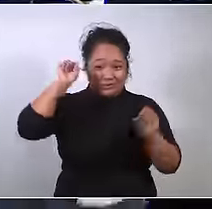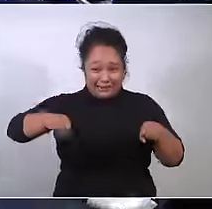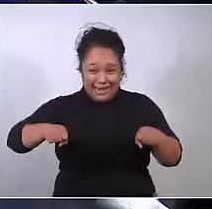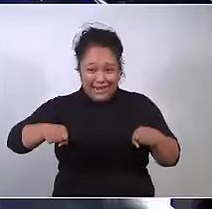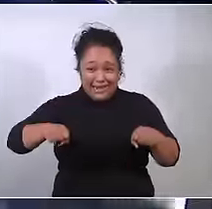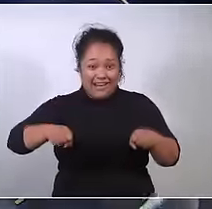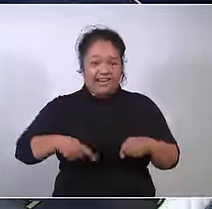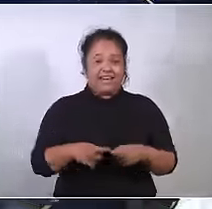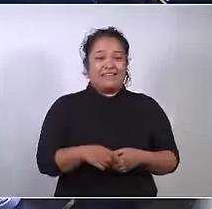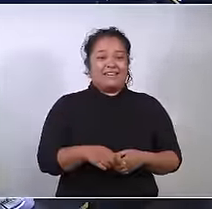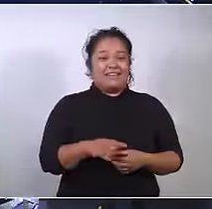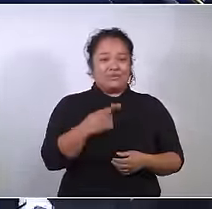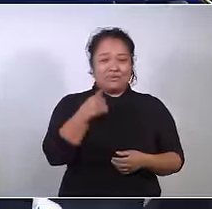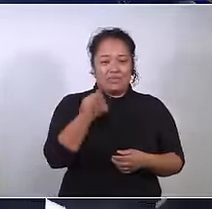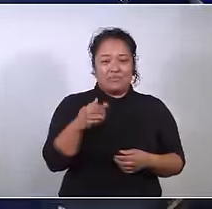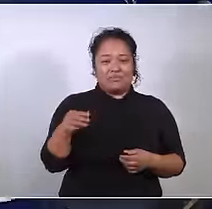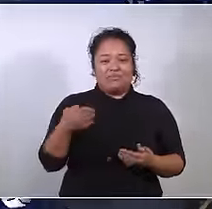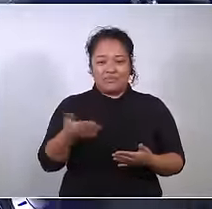not complete.